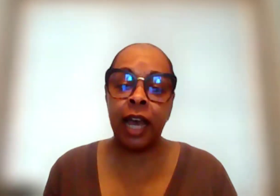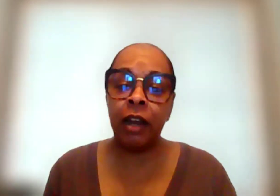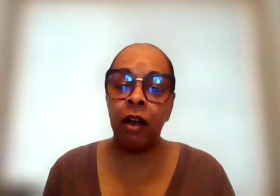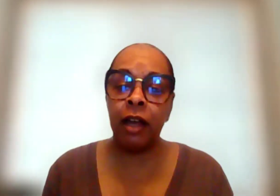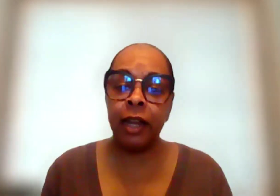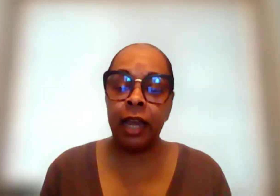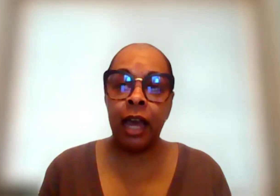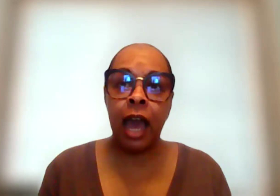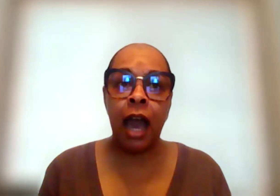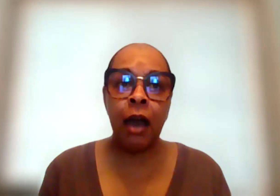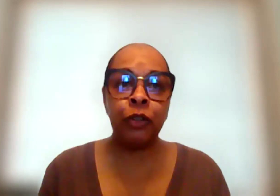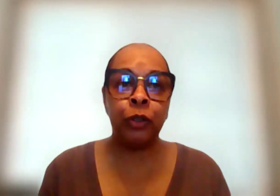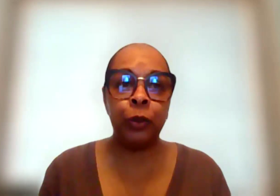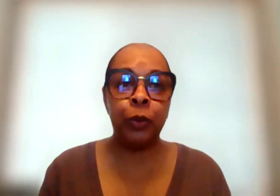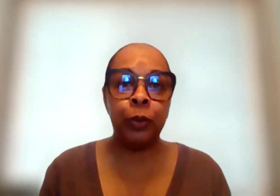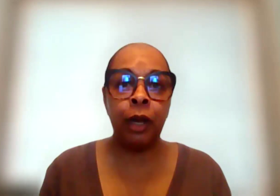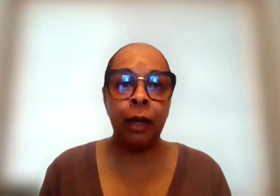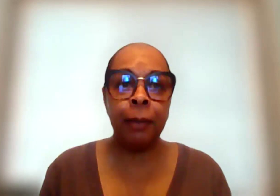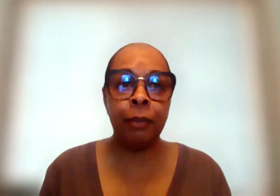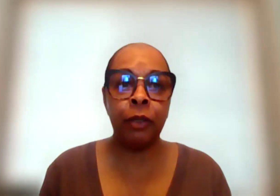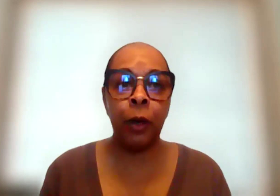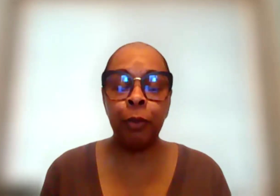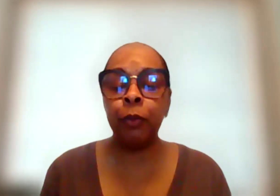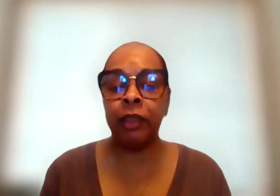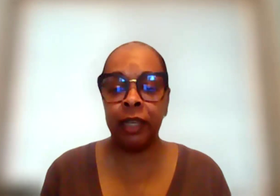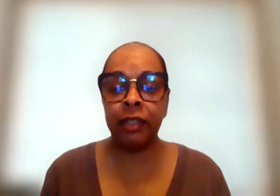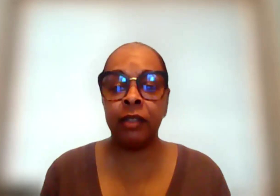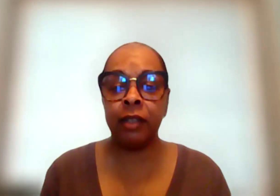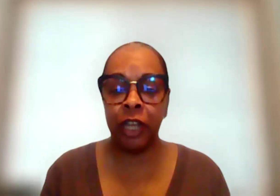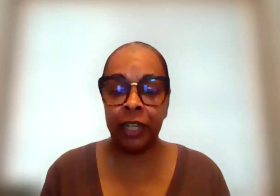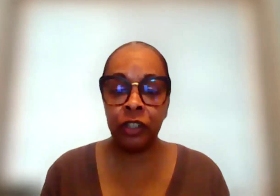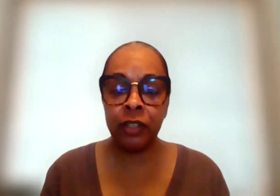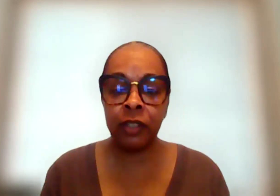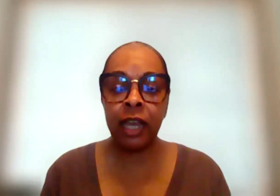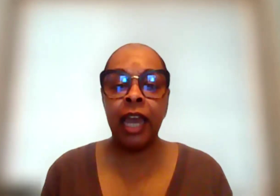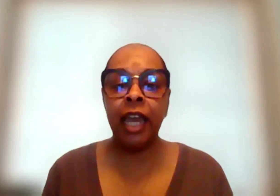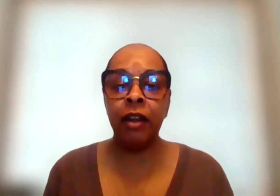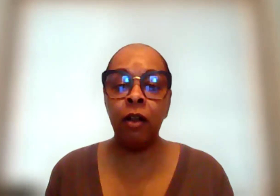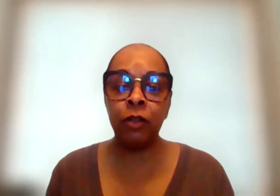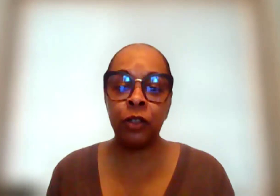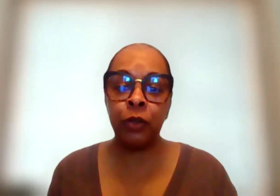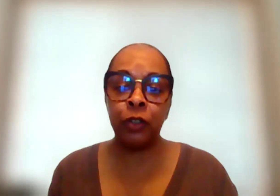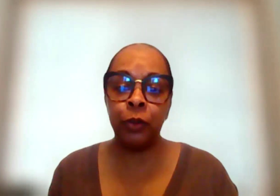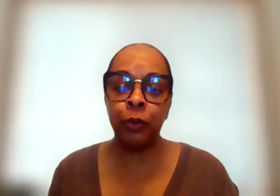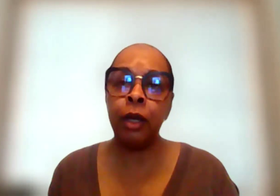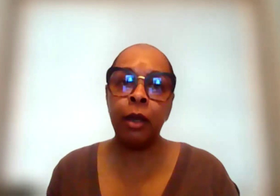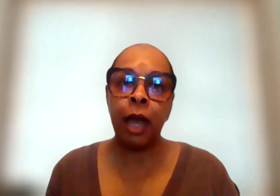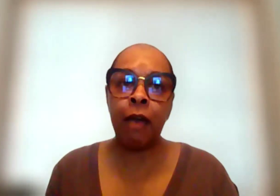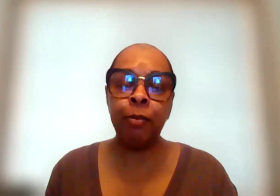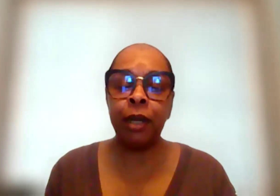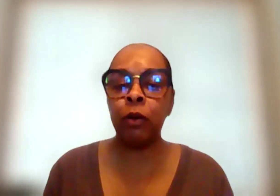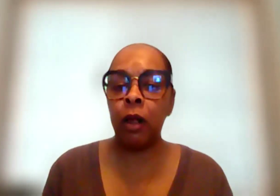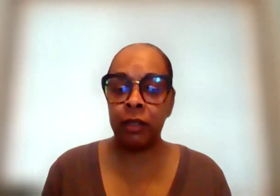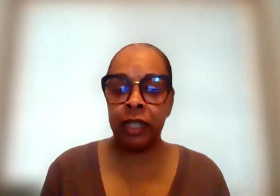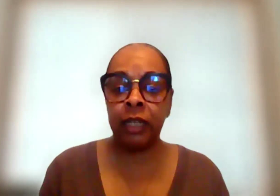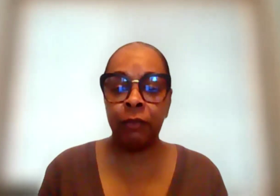an insight on how to cope with these changes and also to